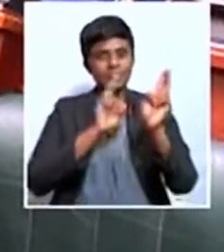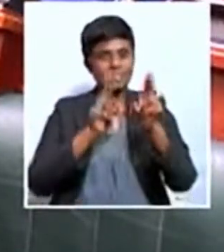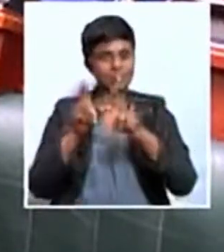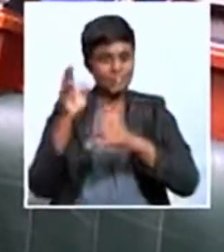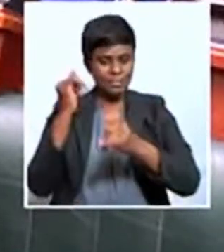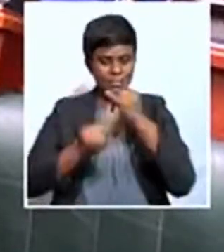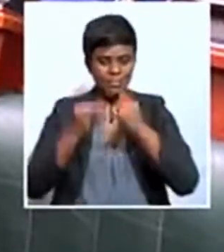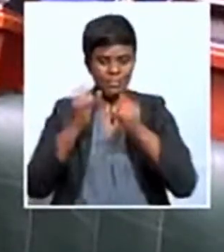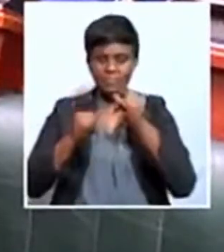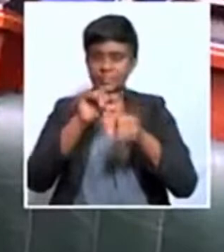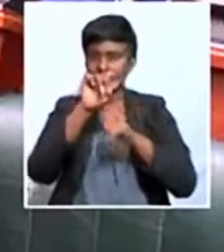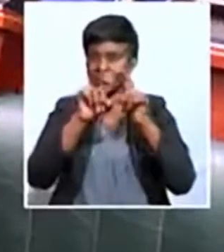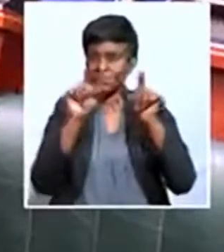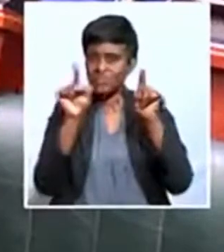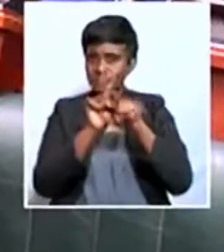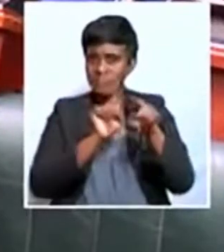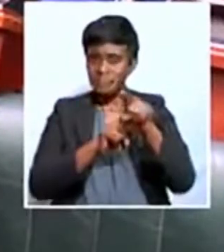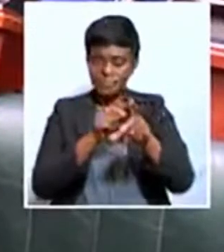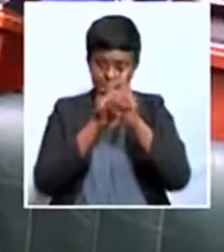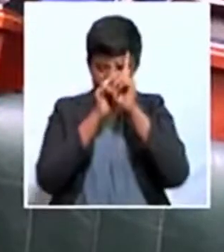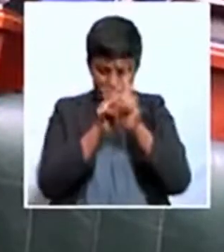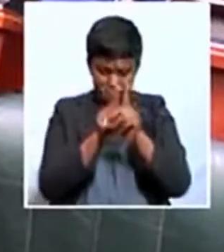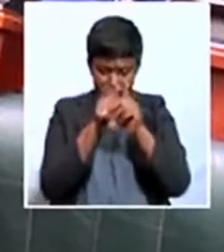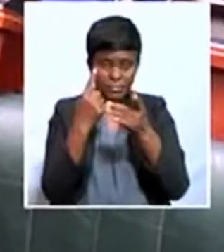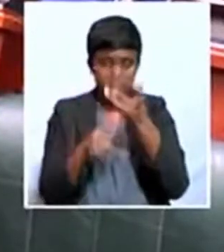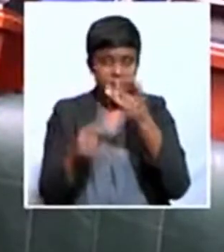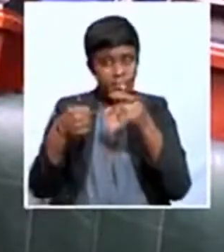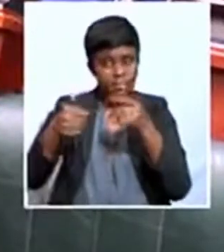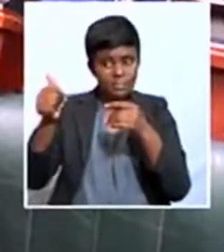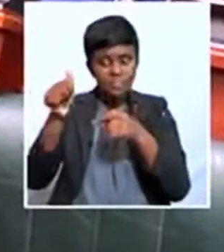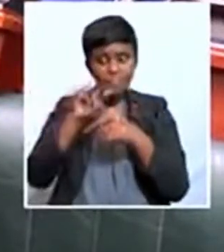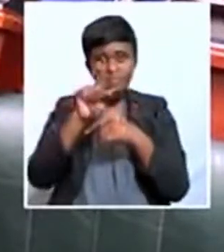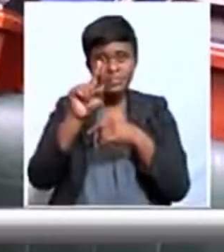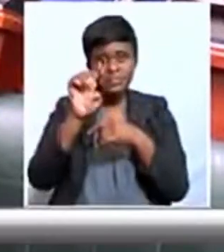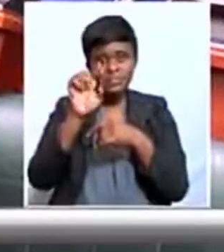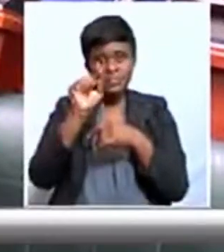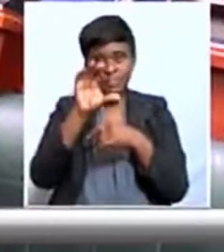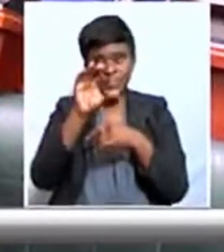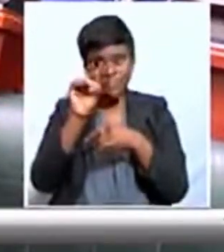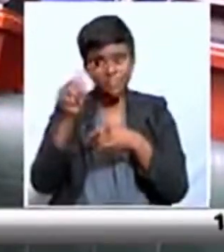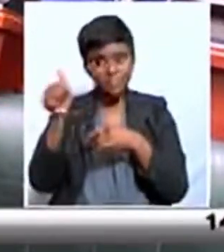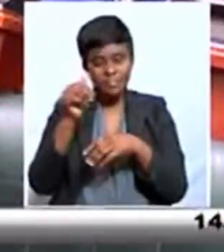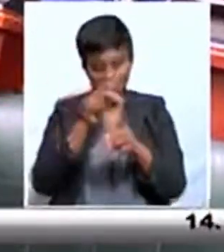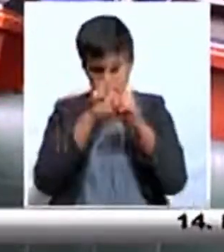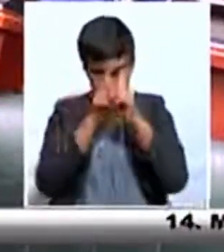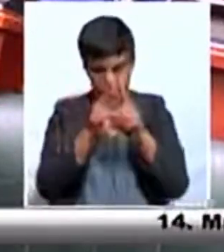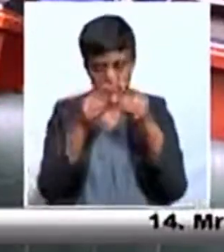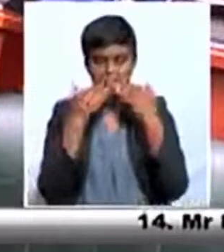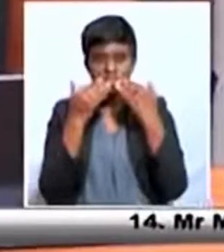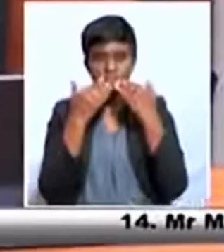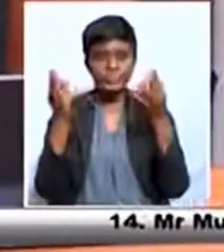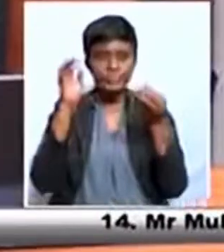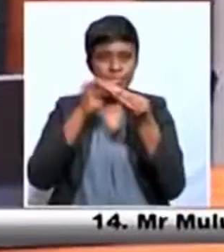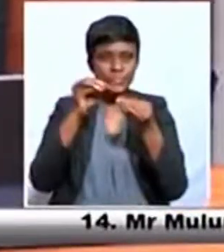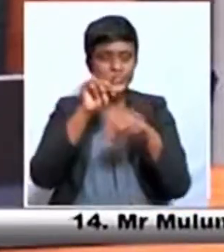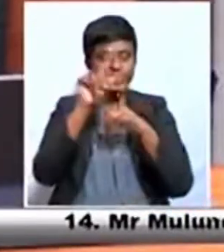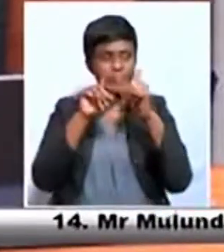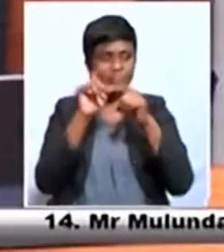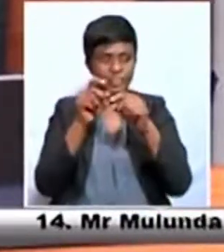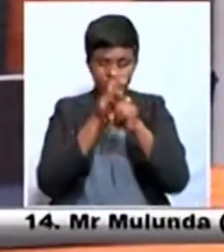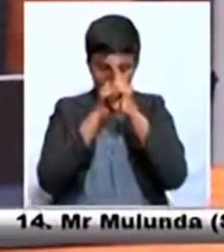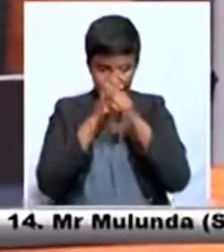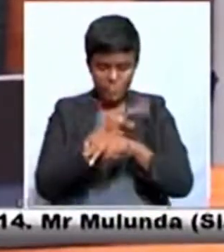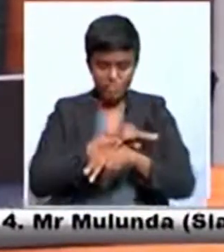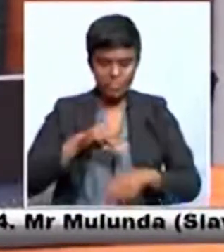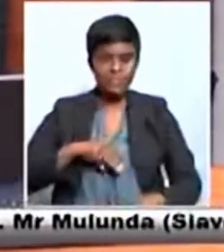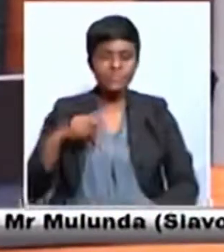last question, it is a decision made by ZESCO. I submit. Thank you. Supplementary questions. The Honorable